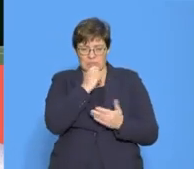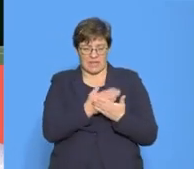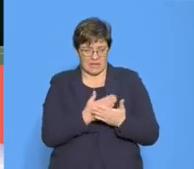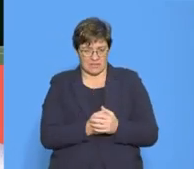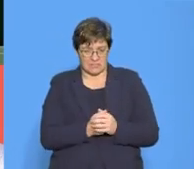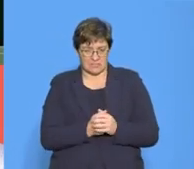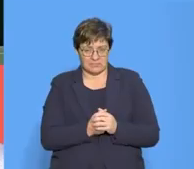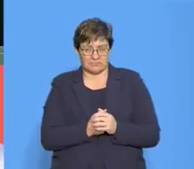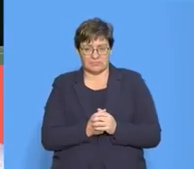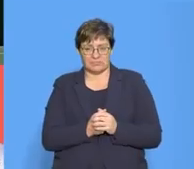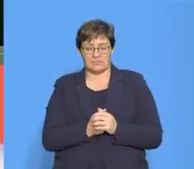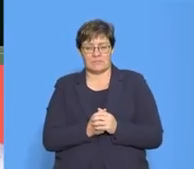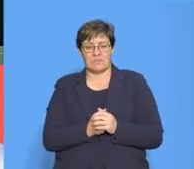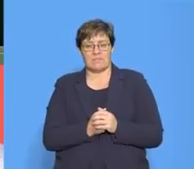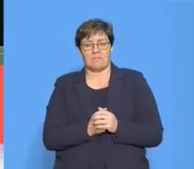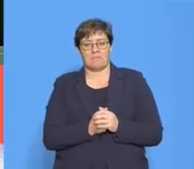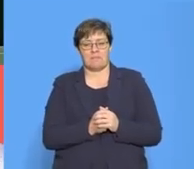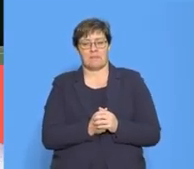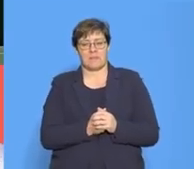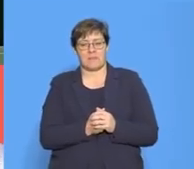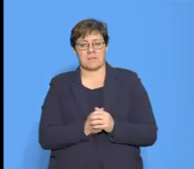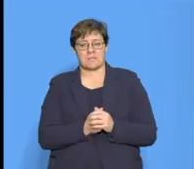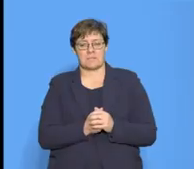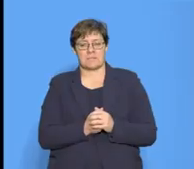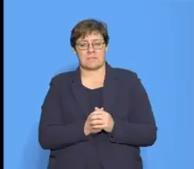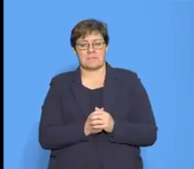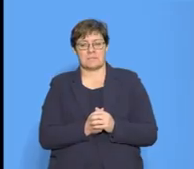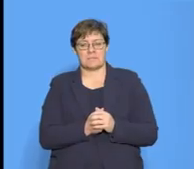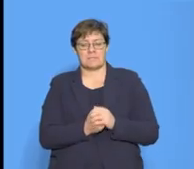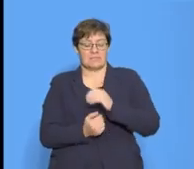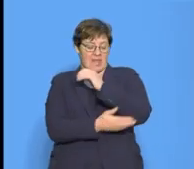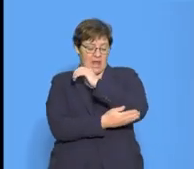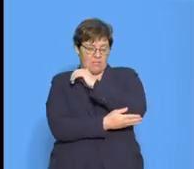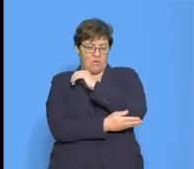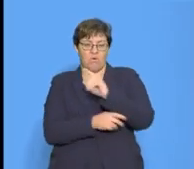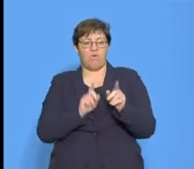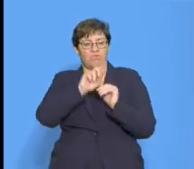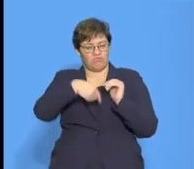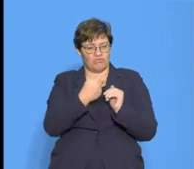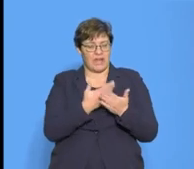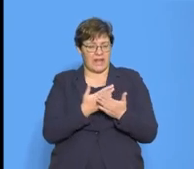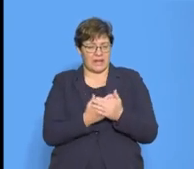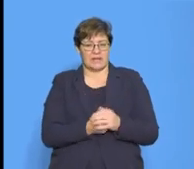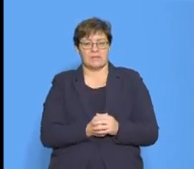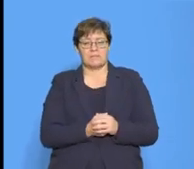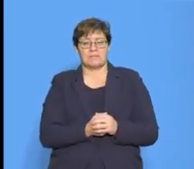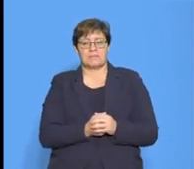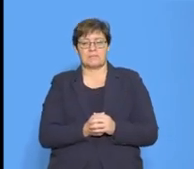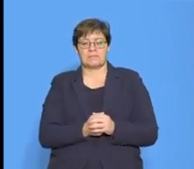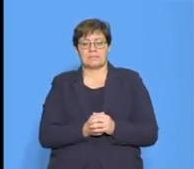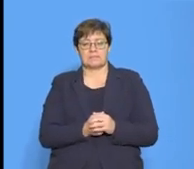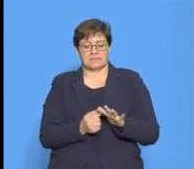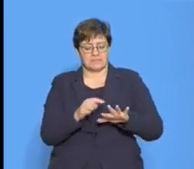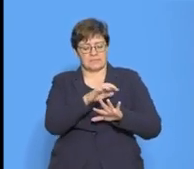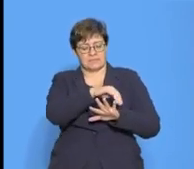and whatever implements that we have. Okay, so we have rotation around the elbows. We also